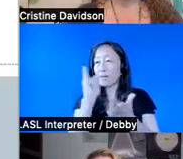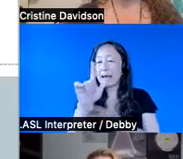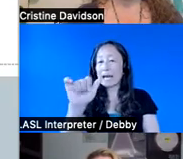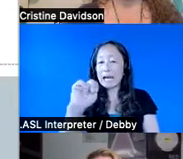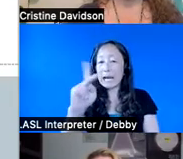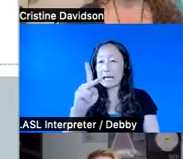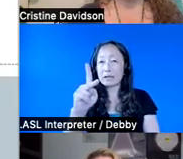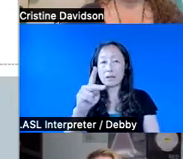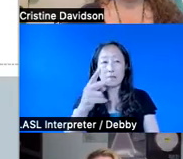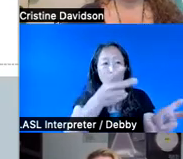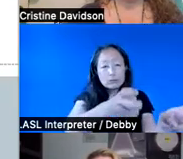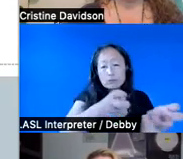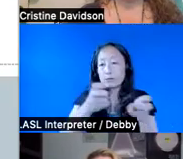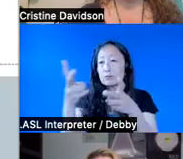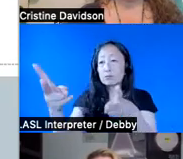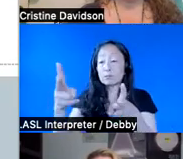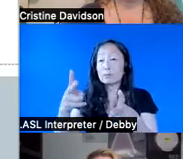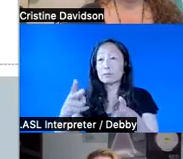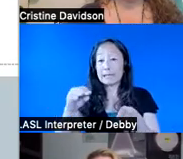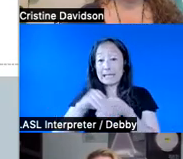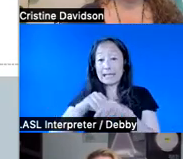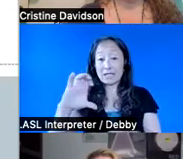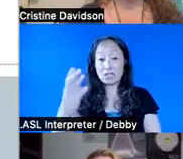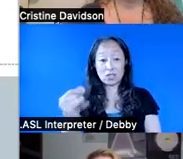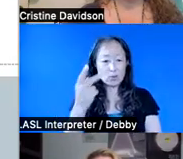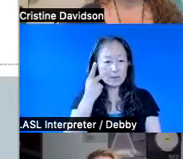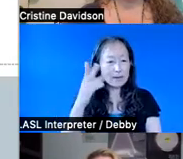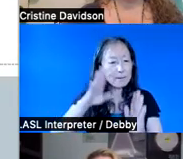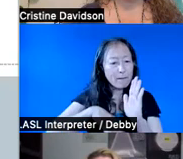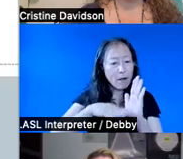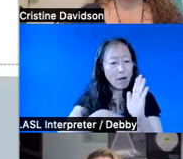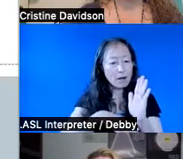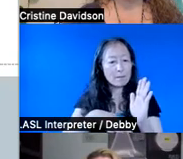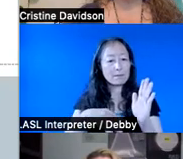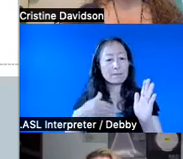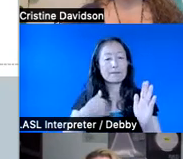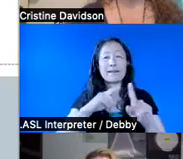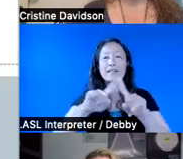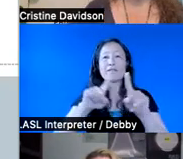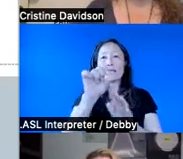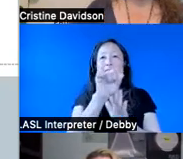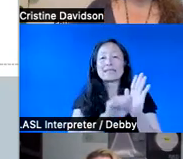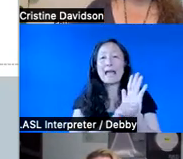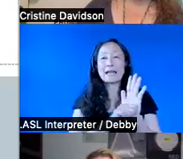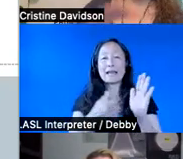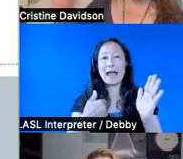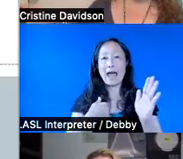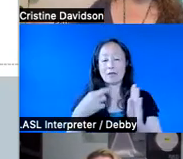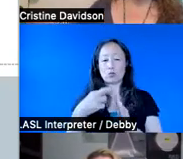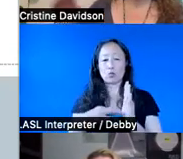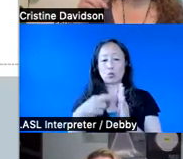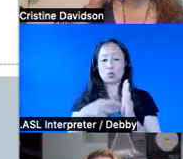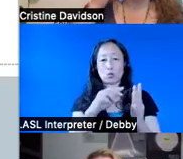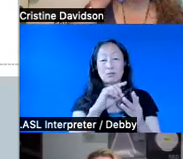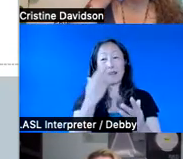the chat, that would be awesome. So see that at the bottom, there's a link for the state statutes, because I know we're coming in from all